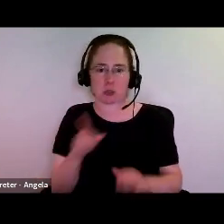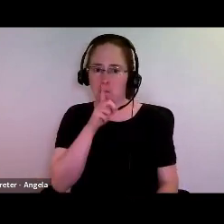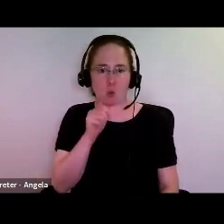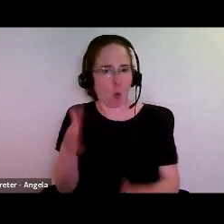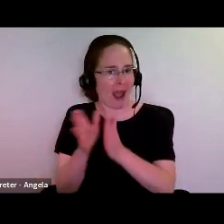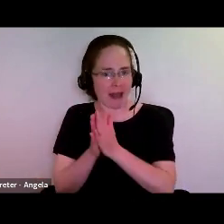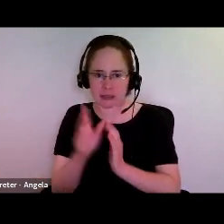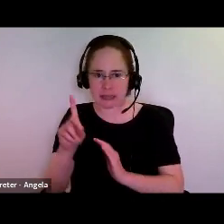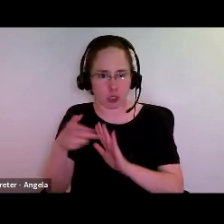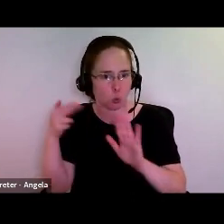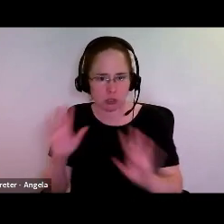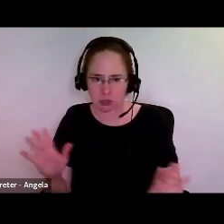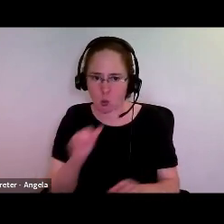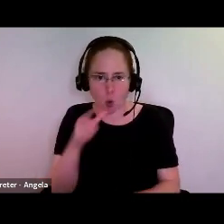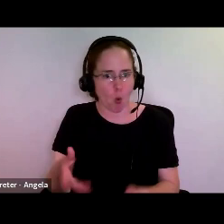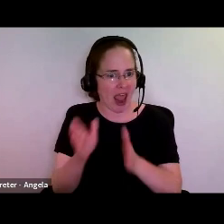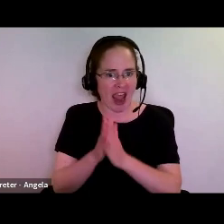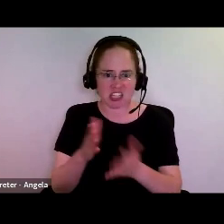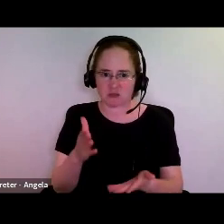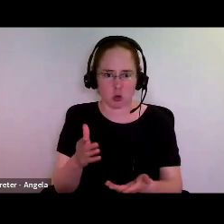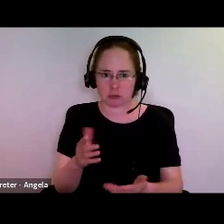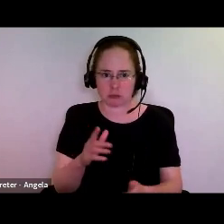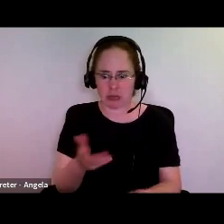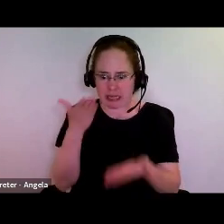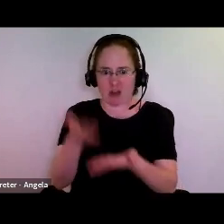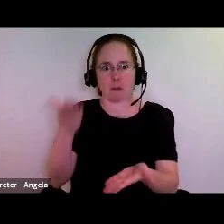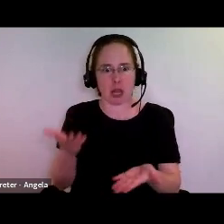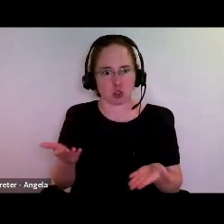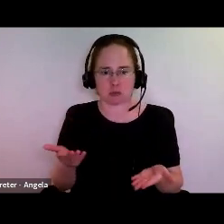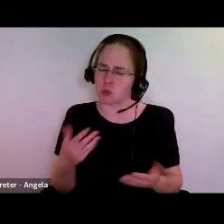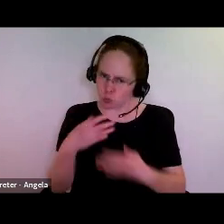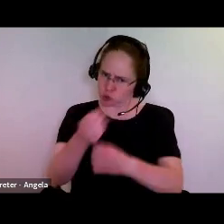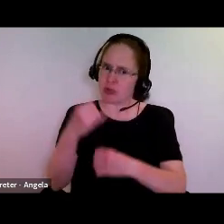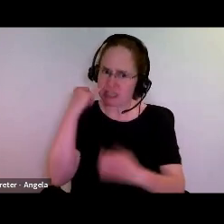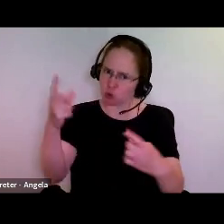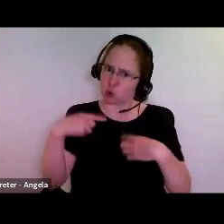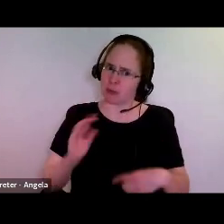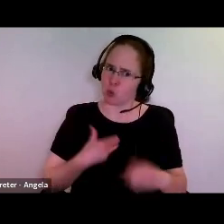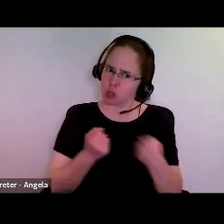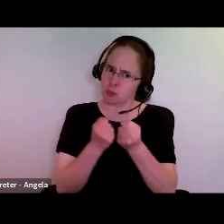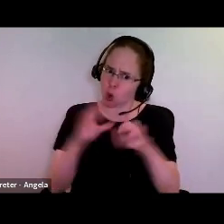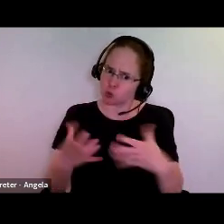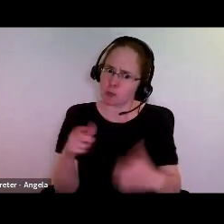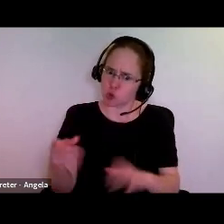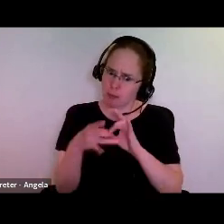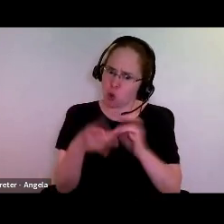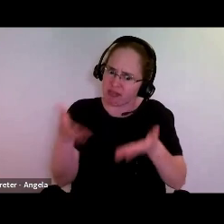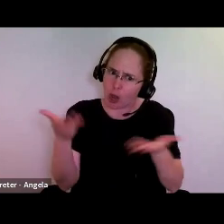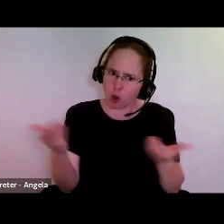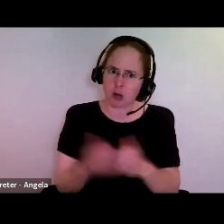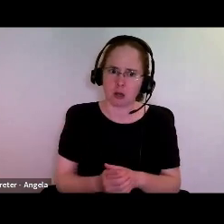it is. We don't ask for confirmation that it is. We trust if you're coming to one of our support groups, you belong